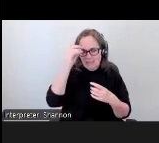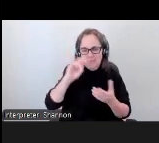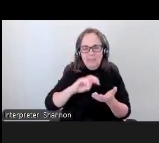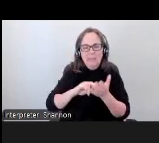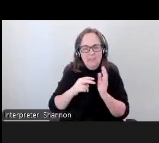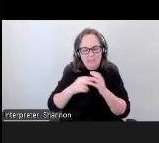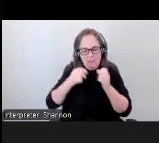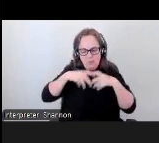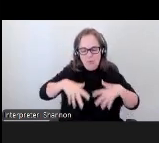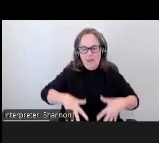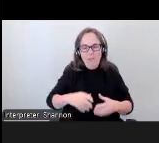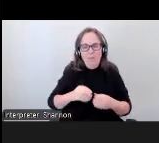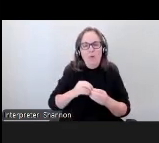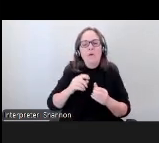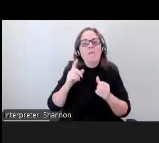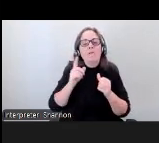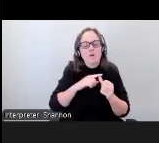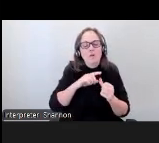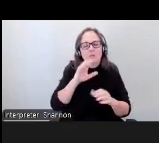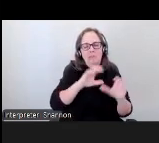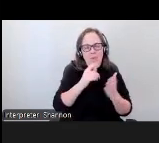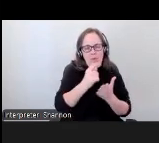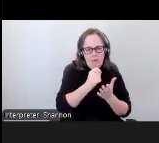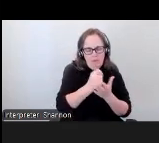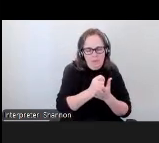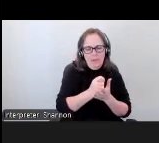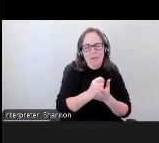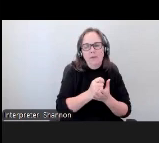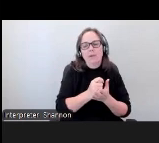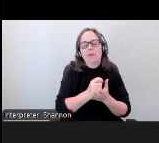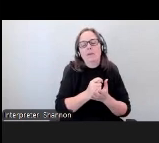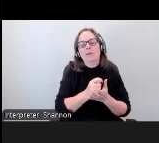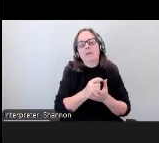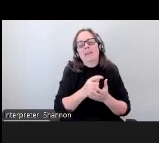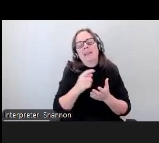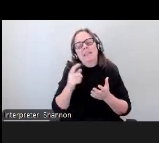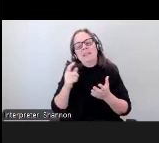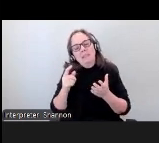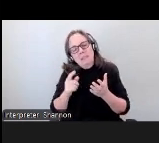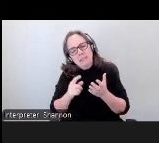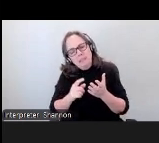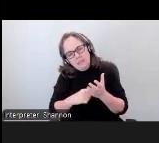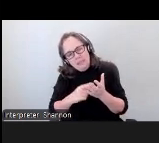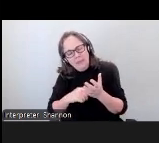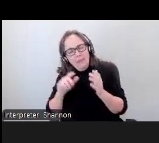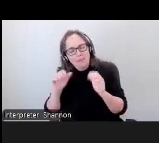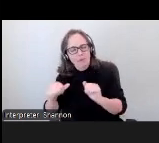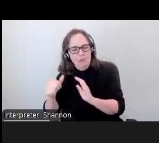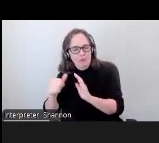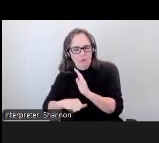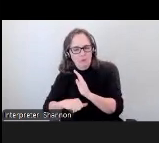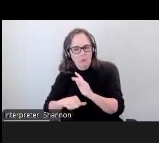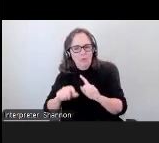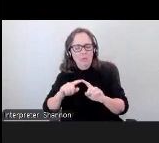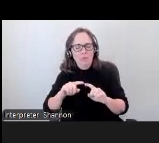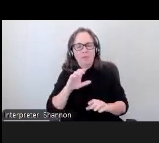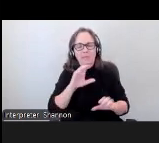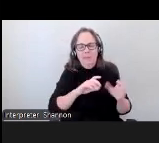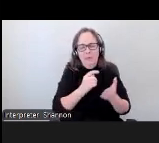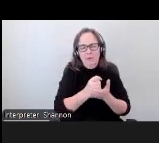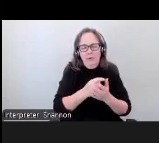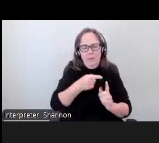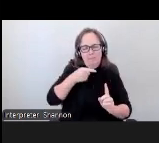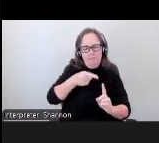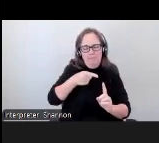chemotherapy first. And depending on a very select few cases that you may be eligible for surgery, but chemotherapy would be the